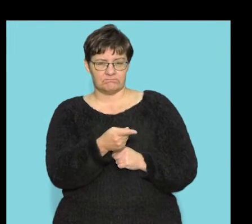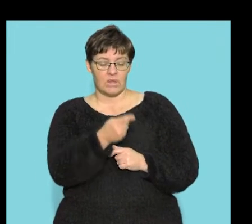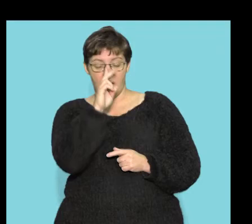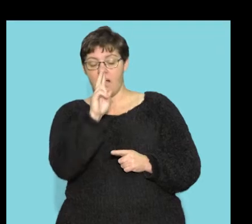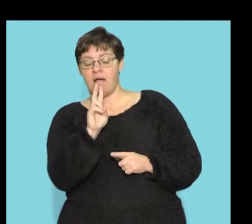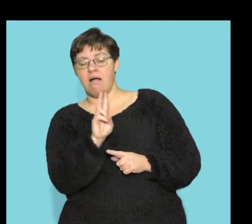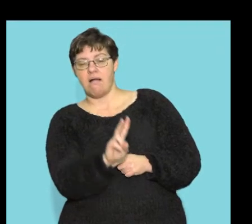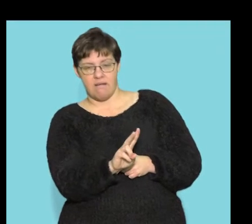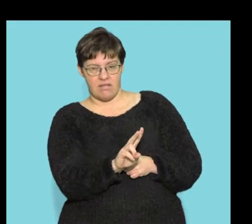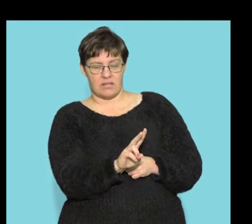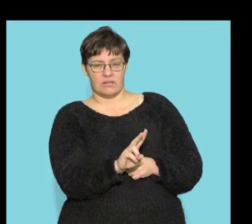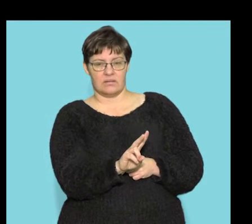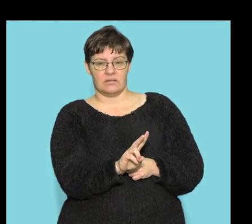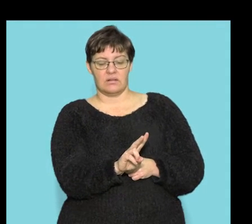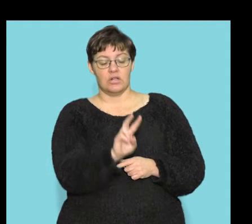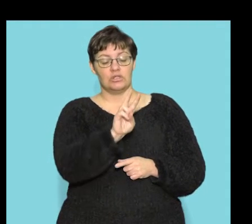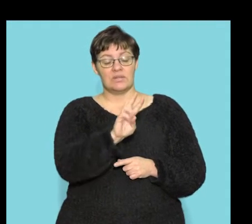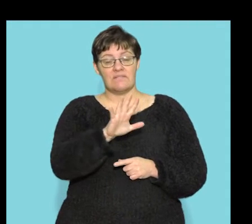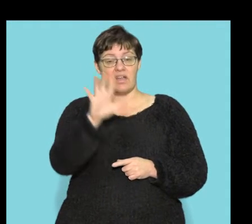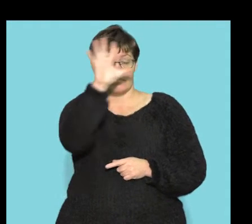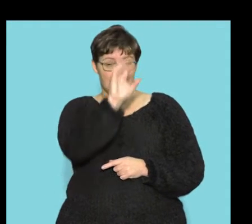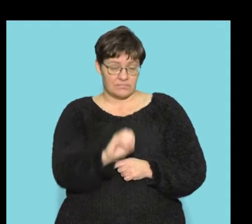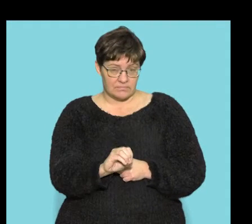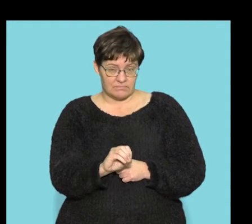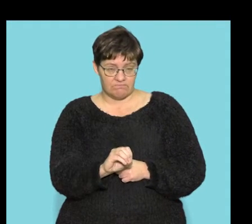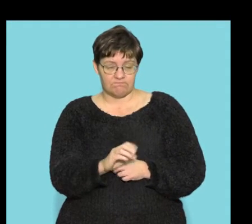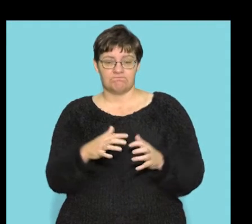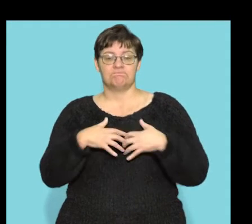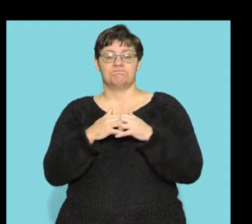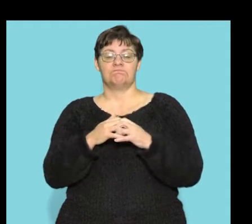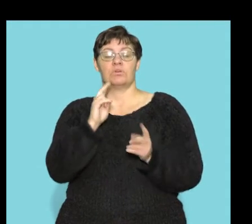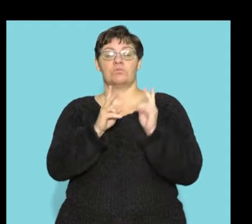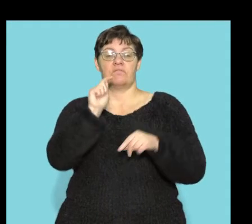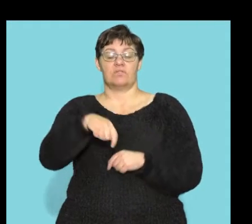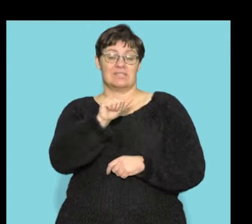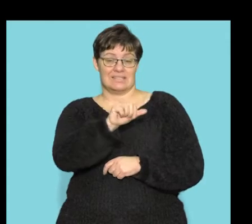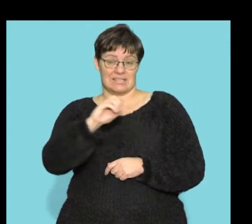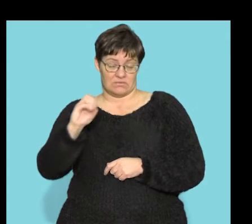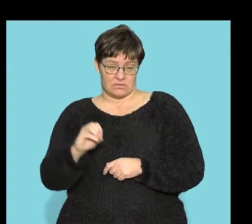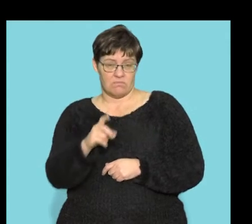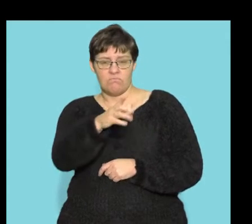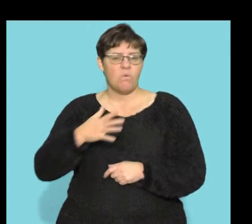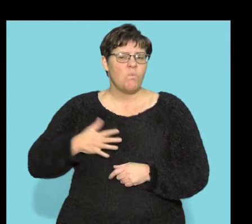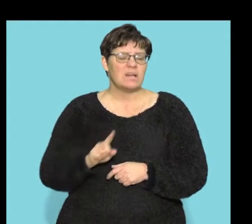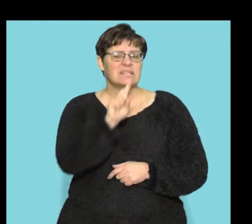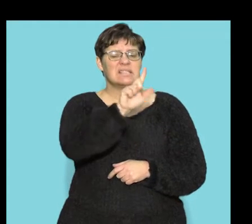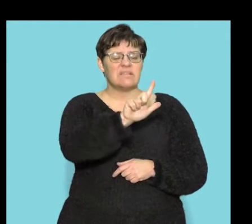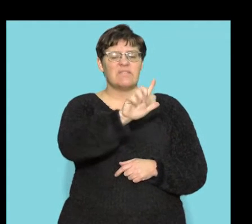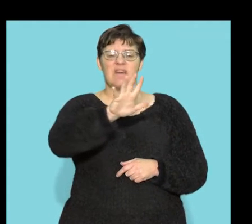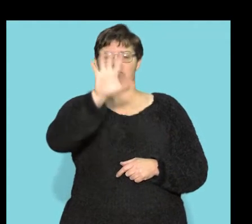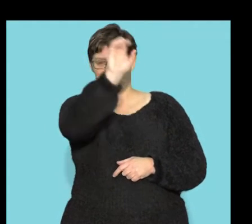notice that the 25% was equal to the 12,600. You wanted the